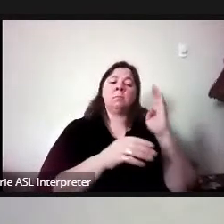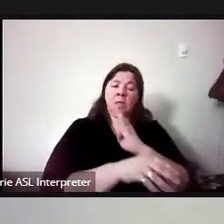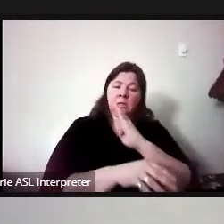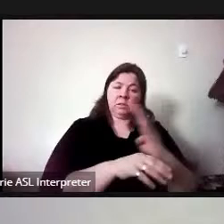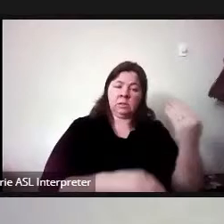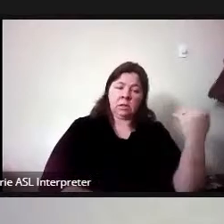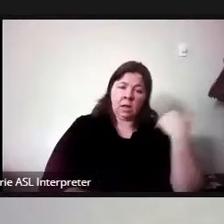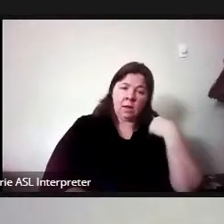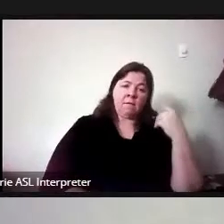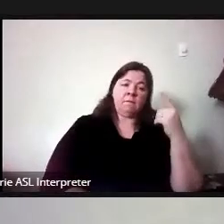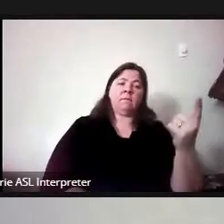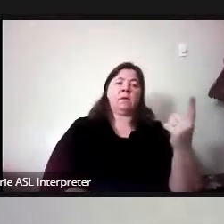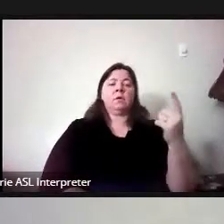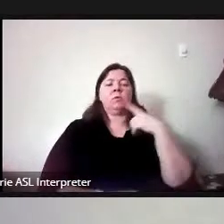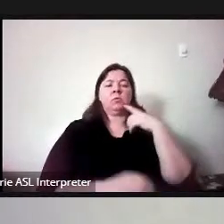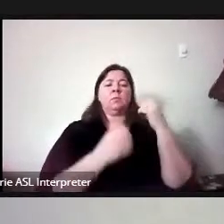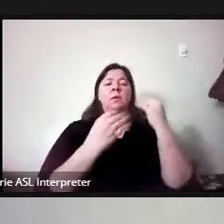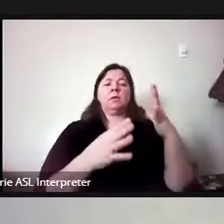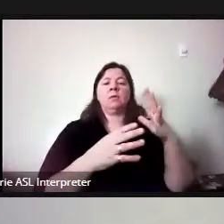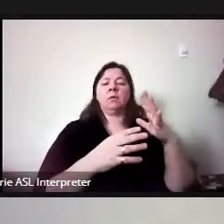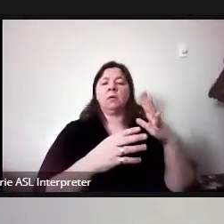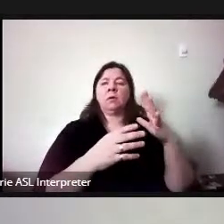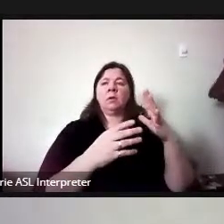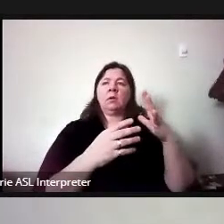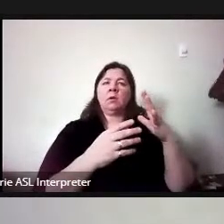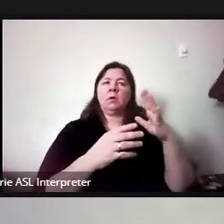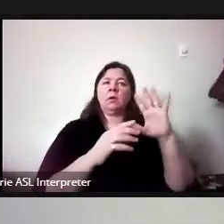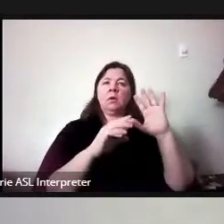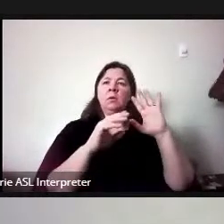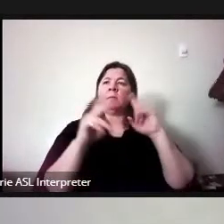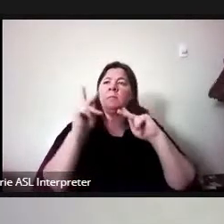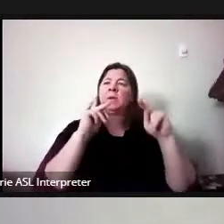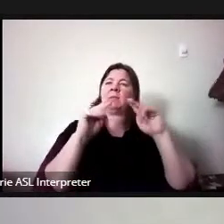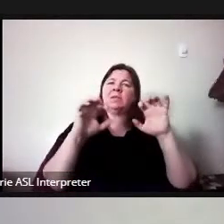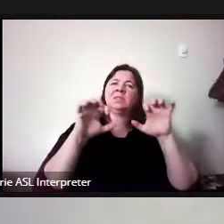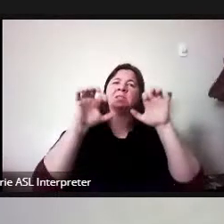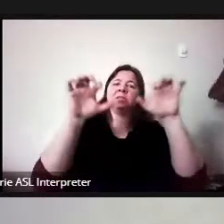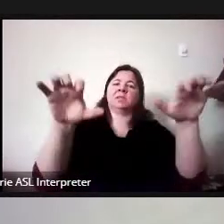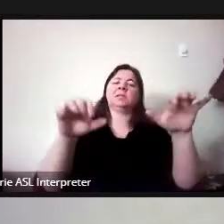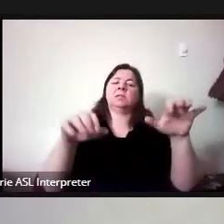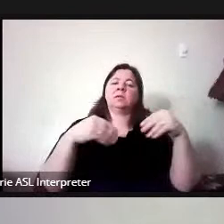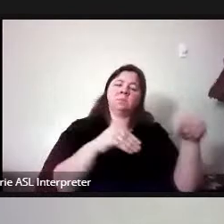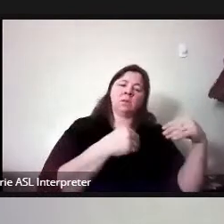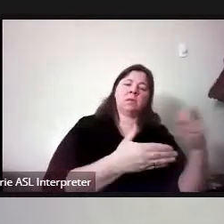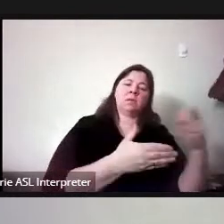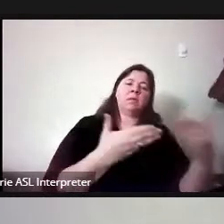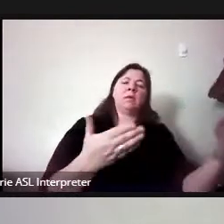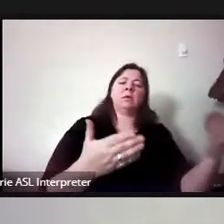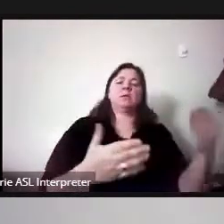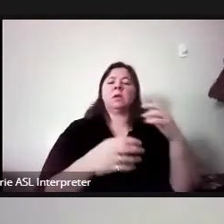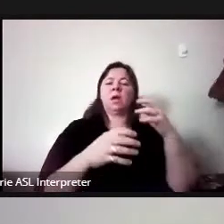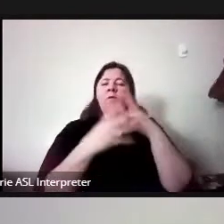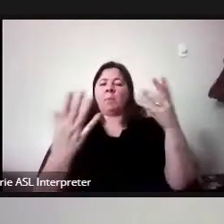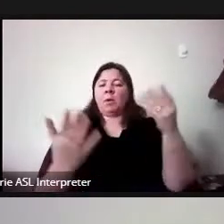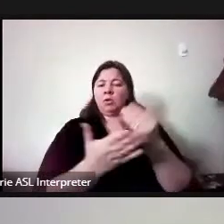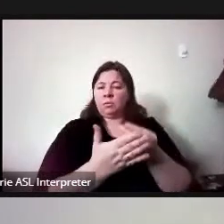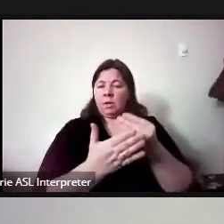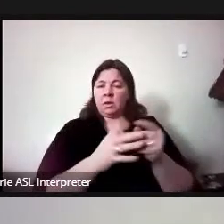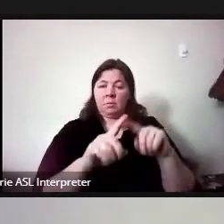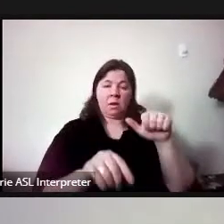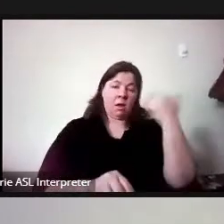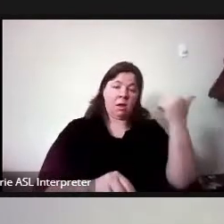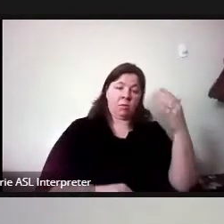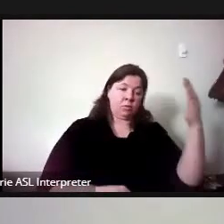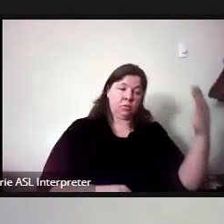of we have so much of population, so much of a market over there in India. People have so much of money, but on the other